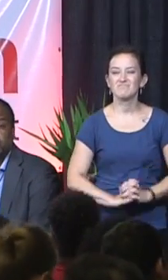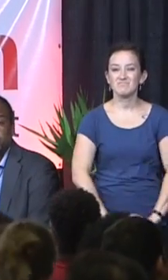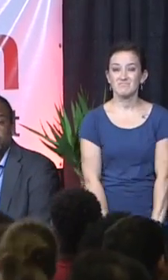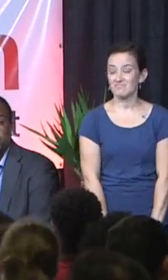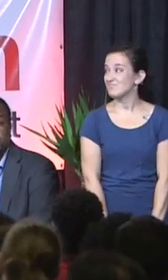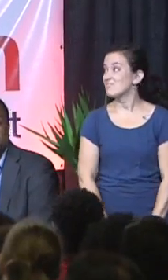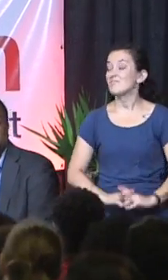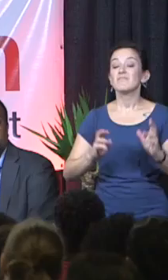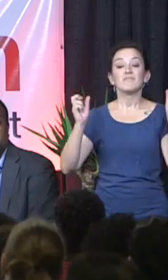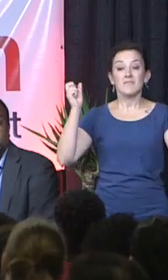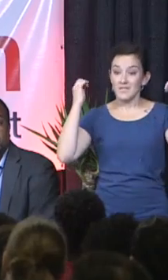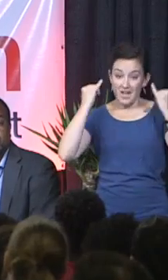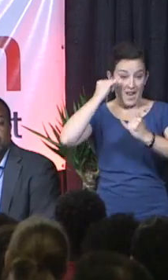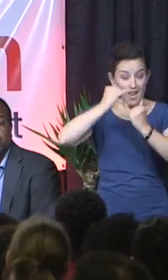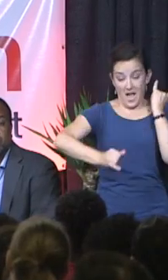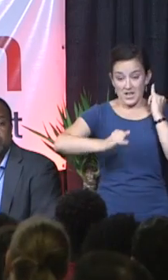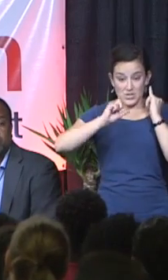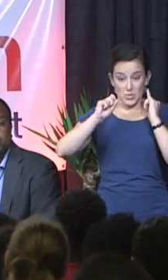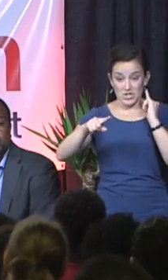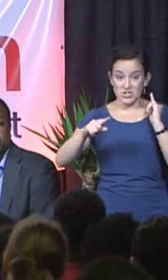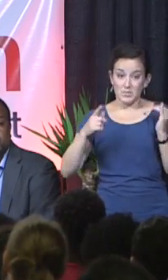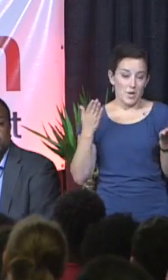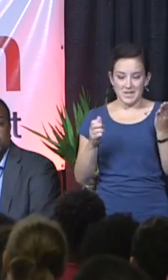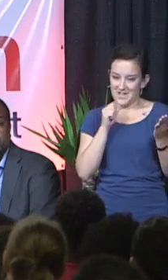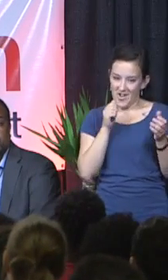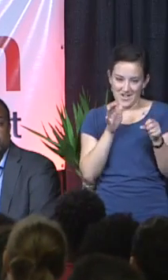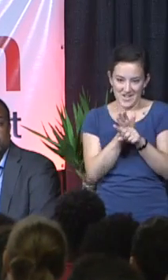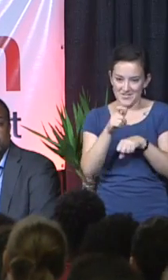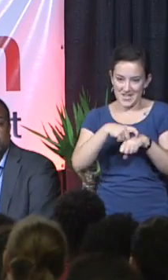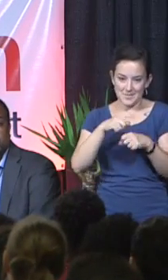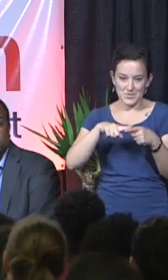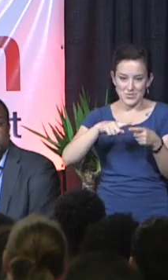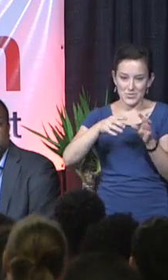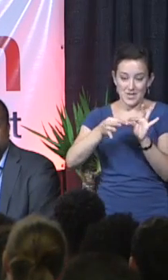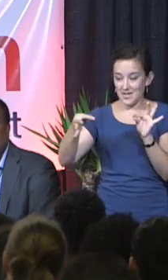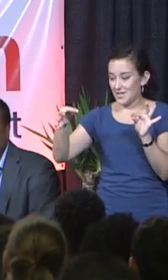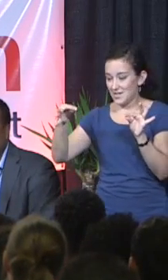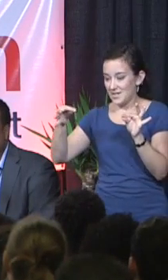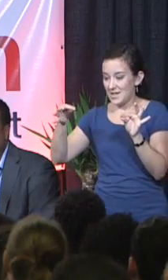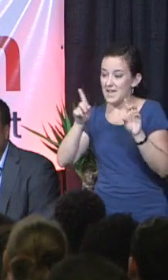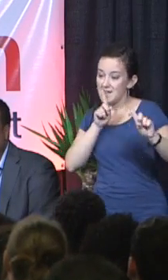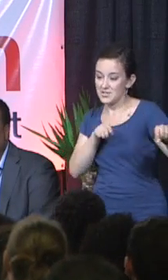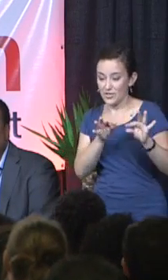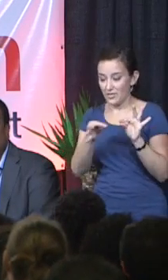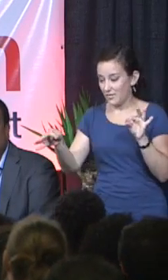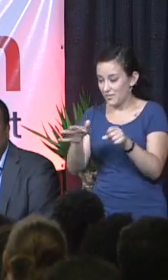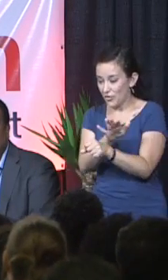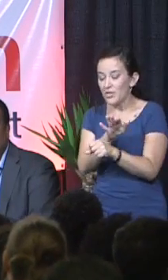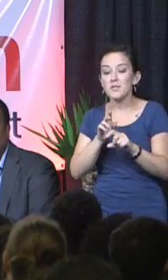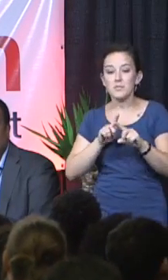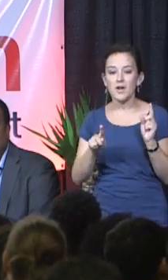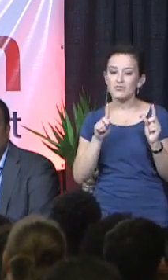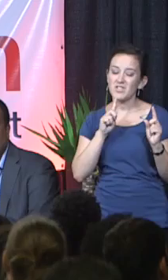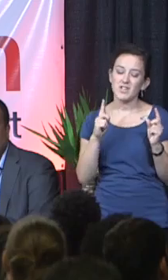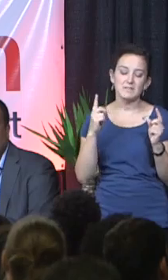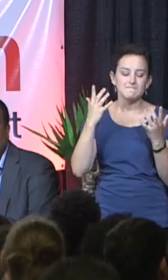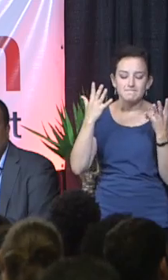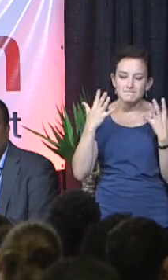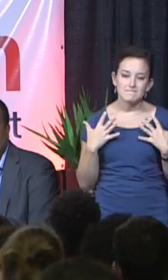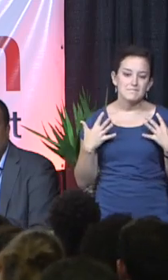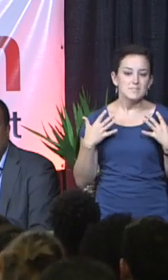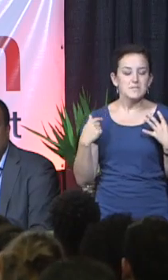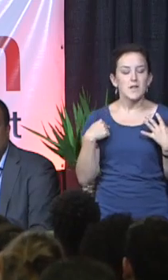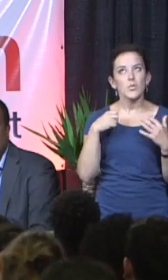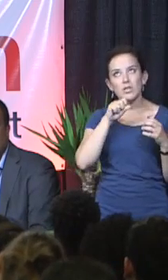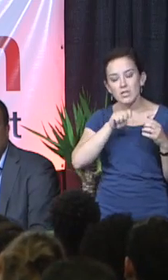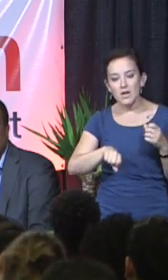And with that, we're going to take our last question, which we likely won't have time to finish answering. And I think the real shame is how much I